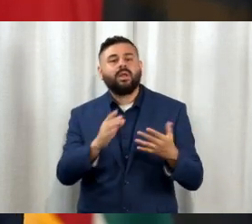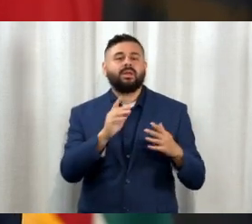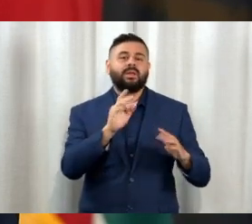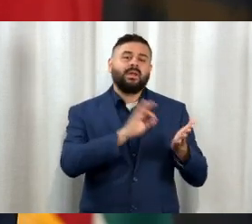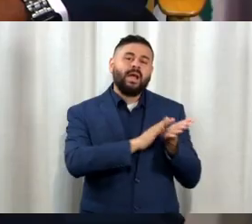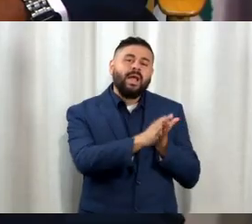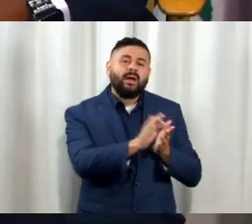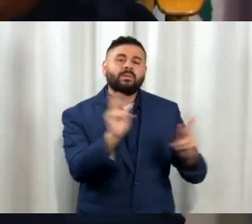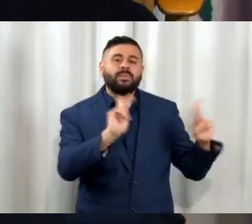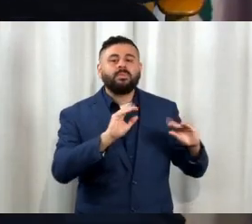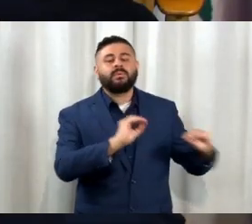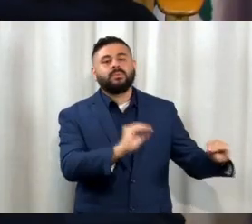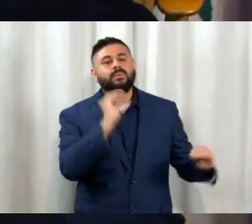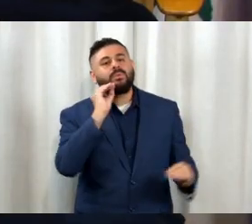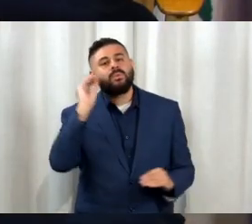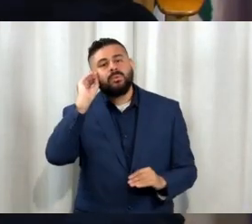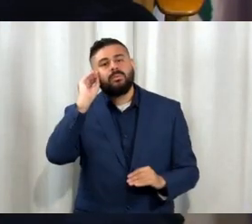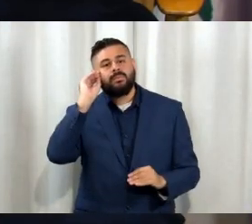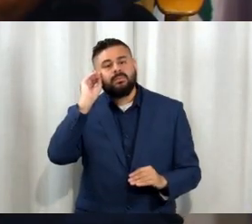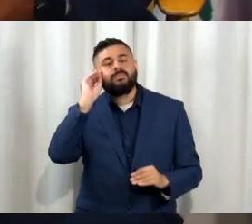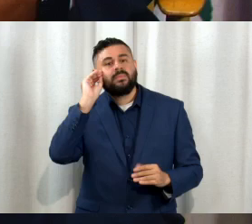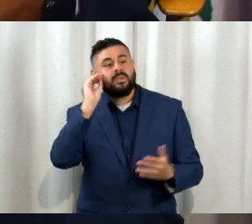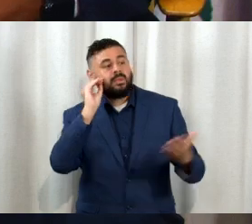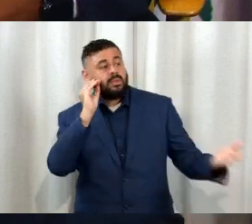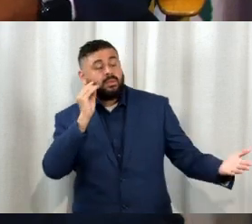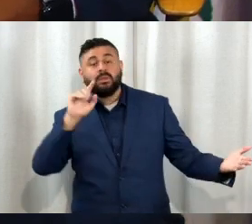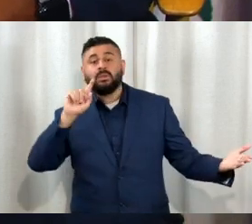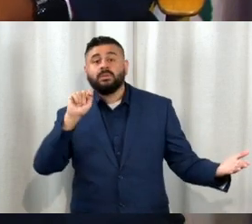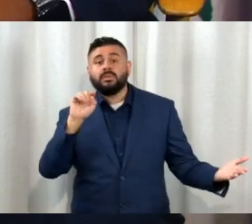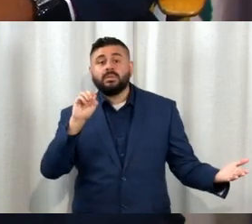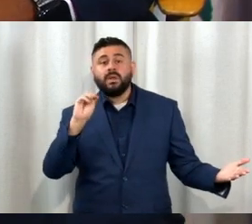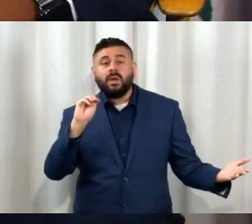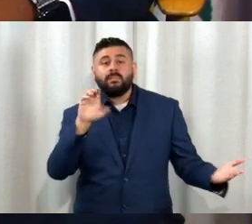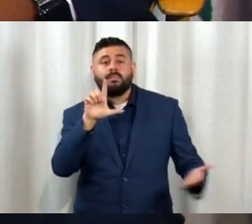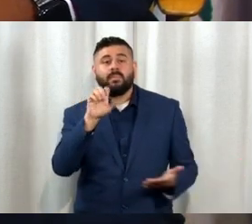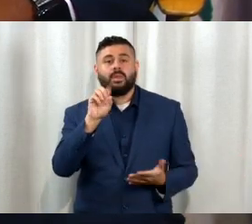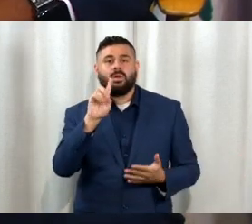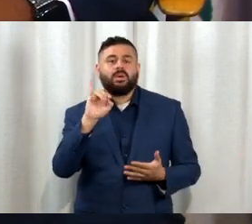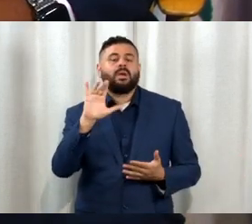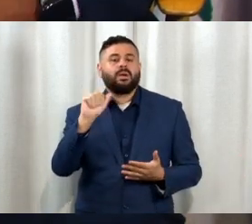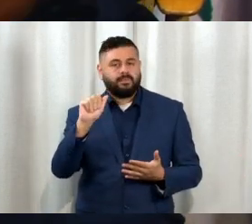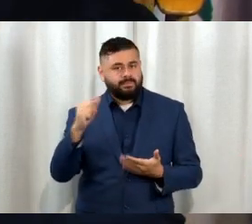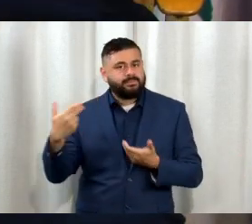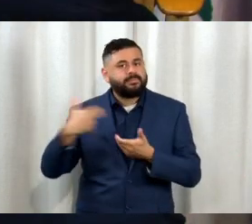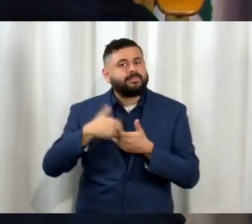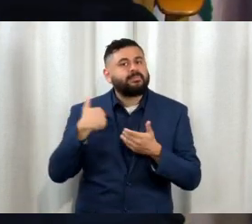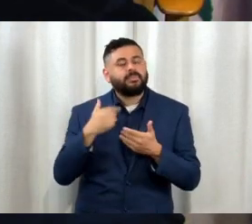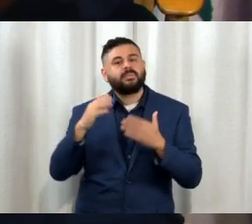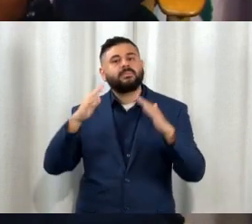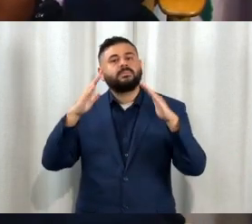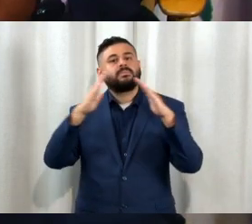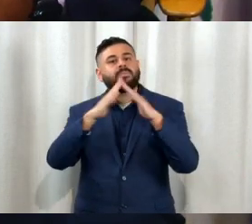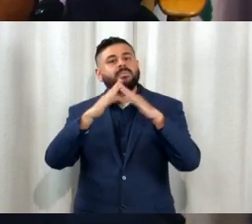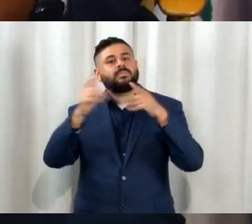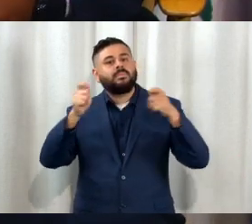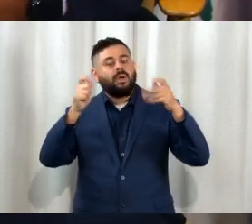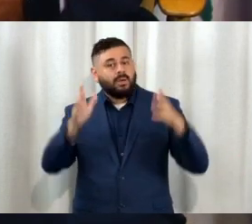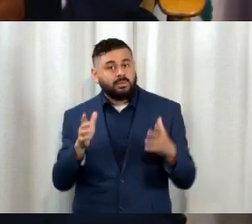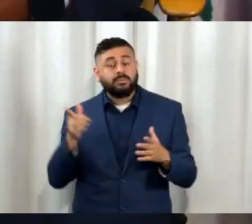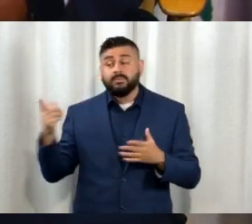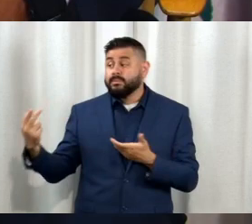homeless emergency. Today, I'm joined by Tom Modica, City Manager of the City of Long Beach, and we're having an important